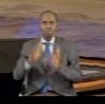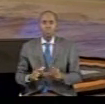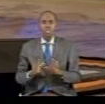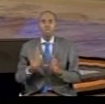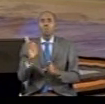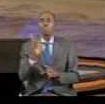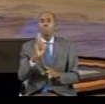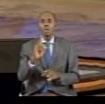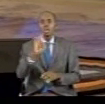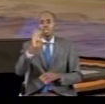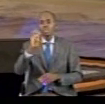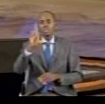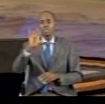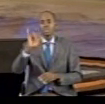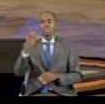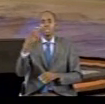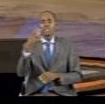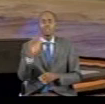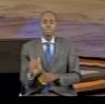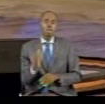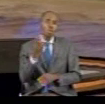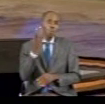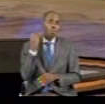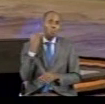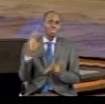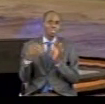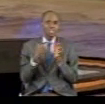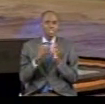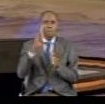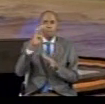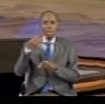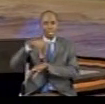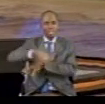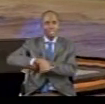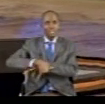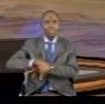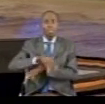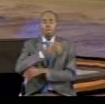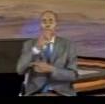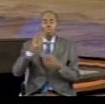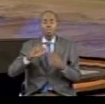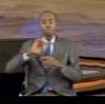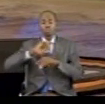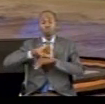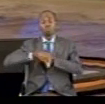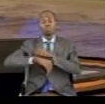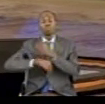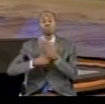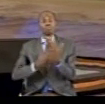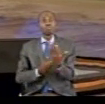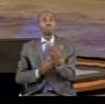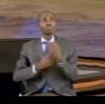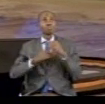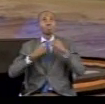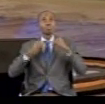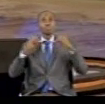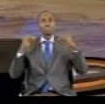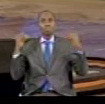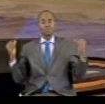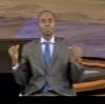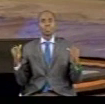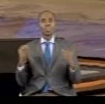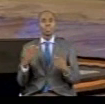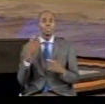was. He did that by night. And so when they woke up in the morning, they were already on attention there. Verse